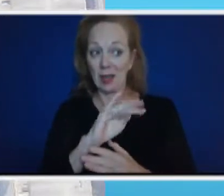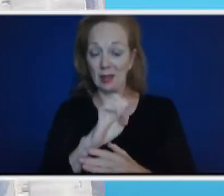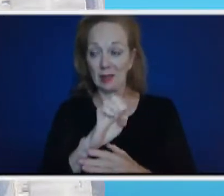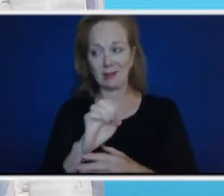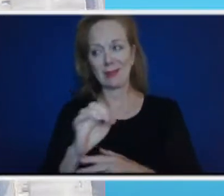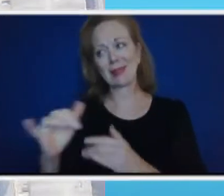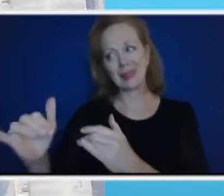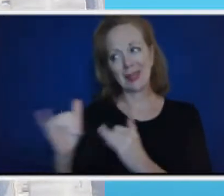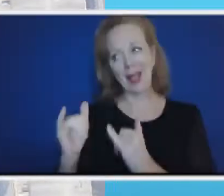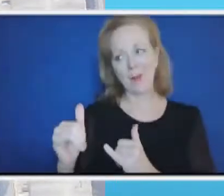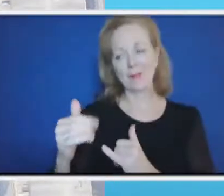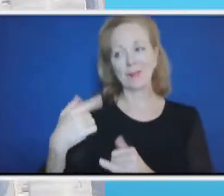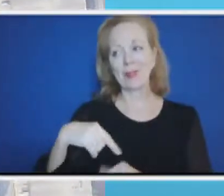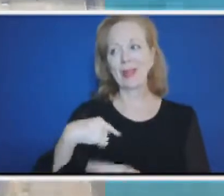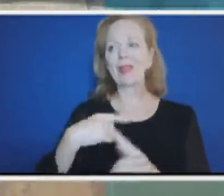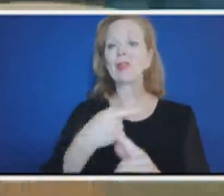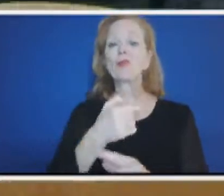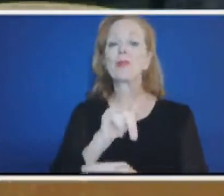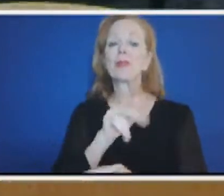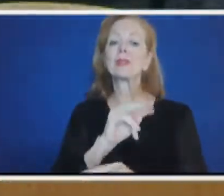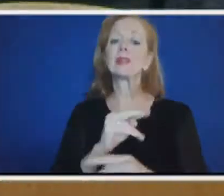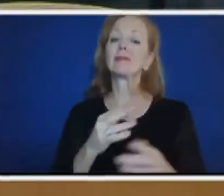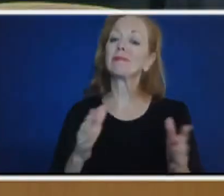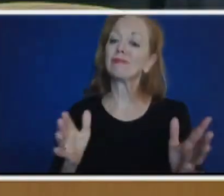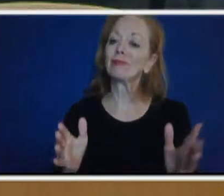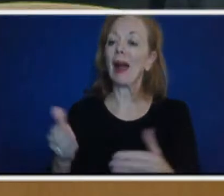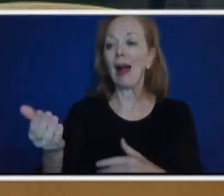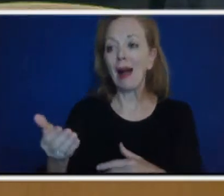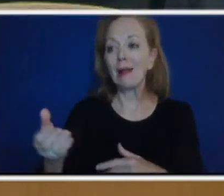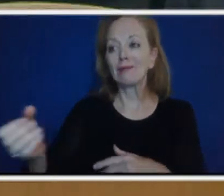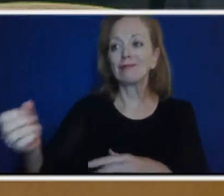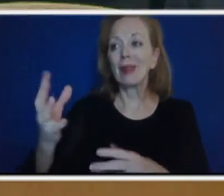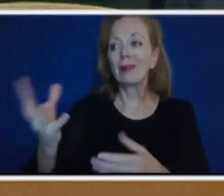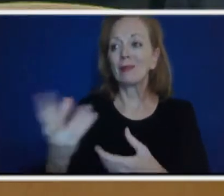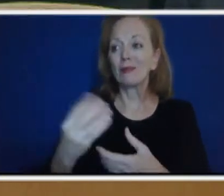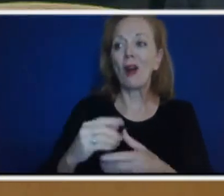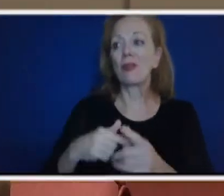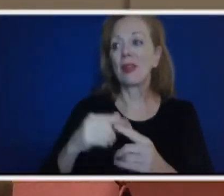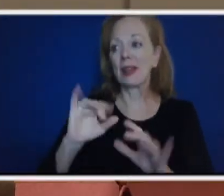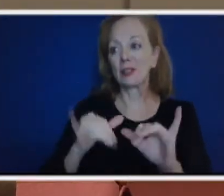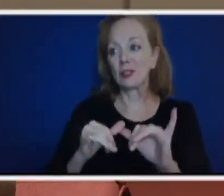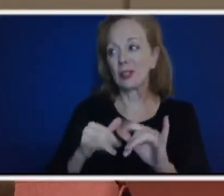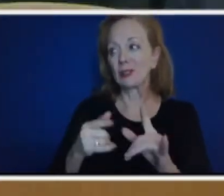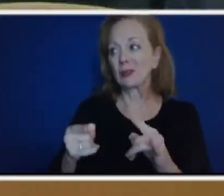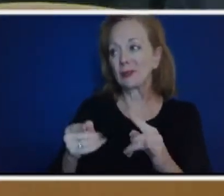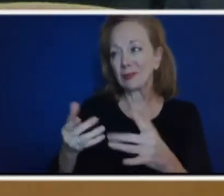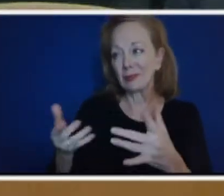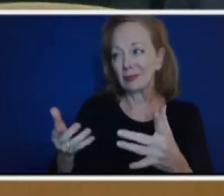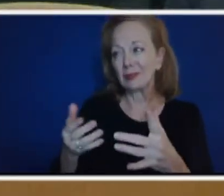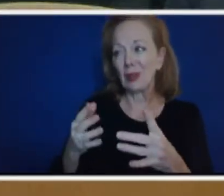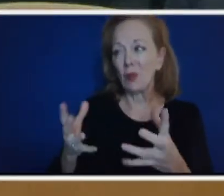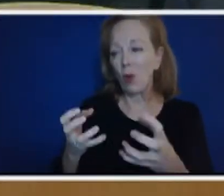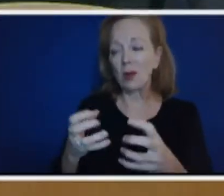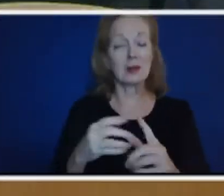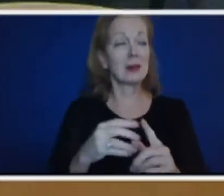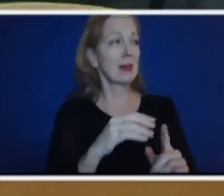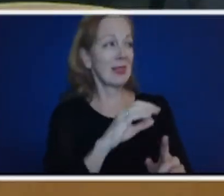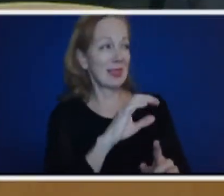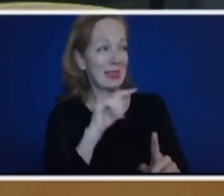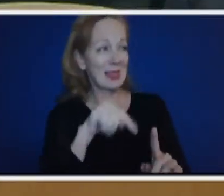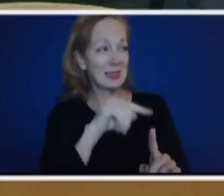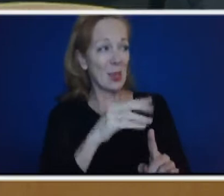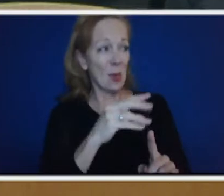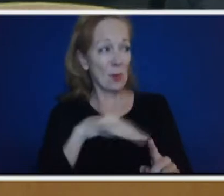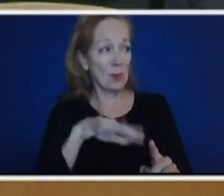their engineer to draw something up that we could look at. And these are adjacent properties that you own? That's right. So, and the